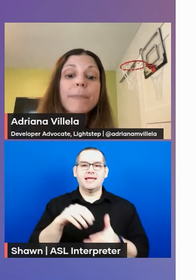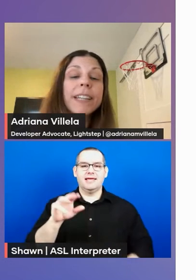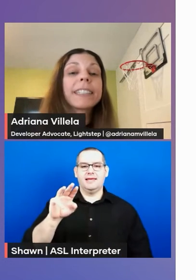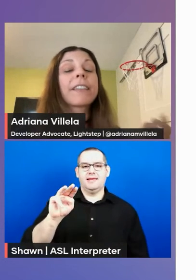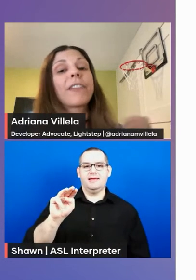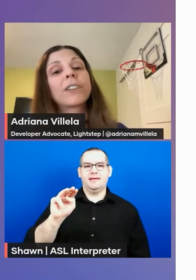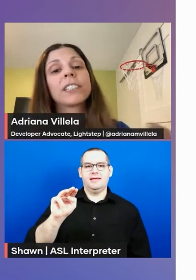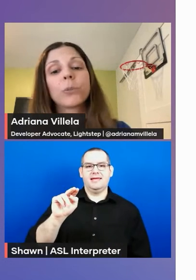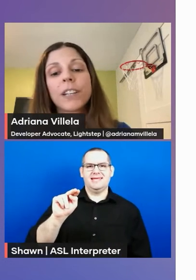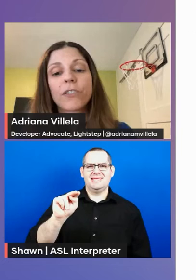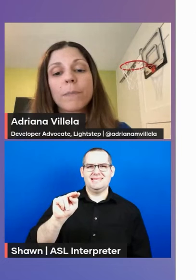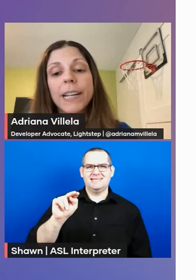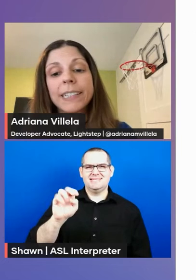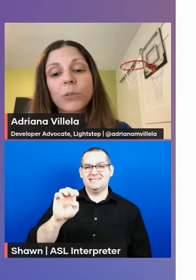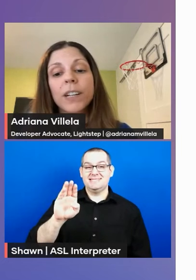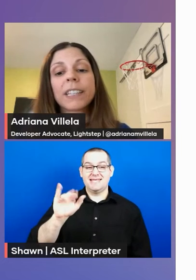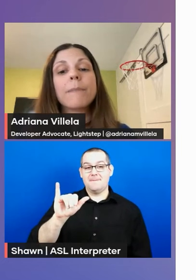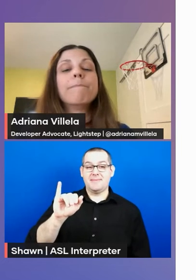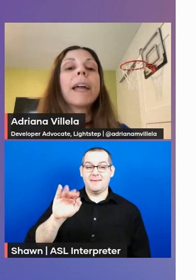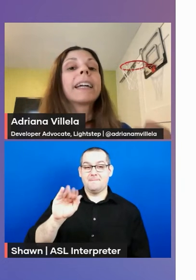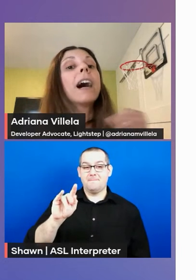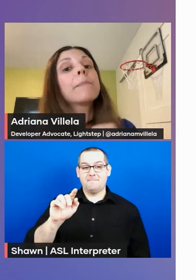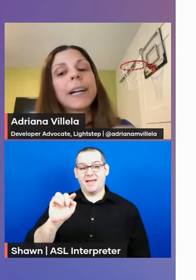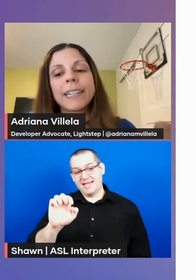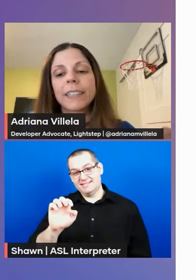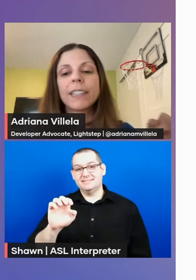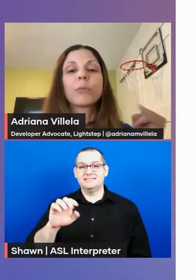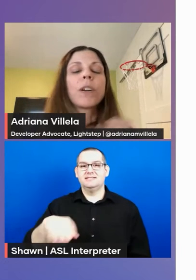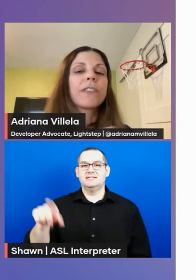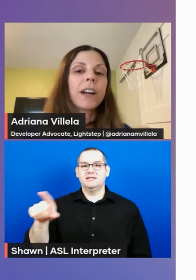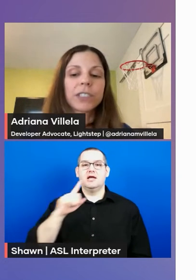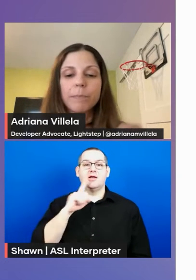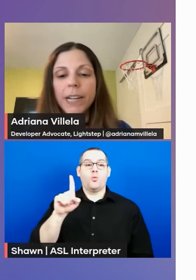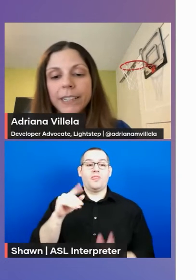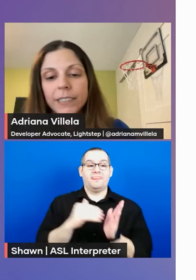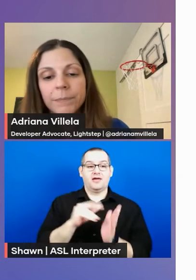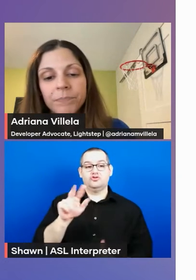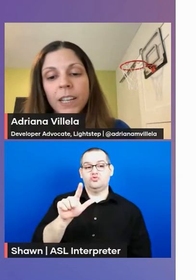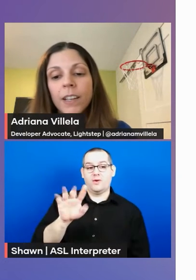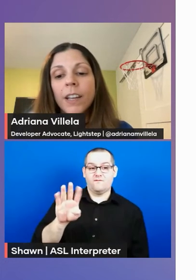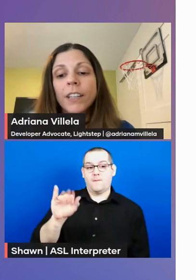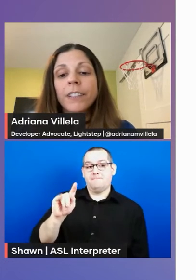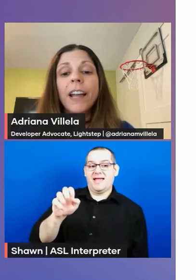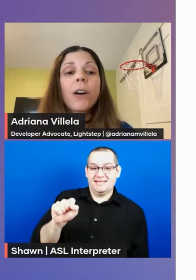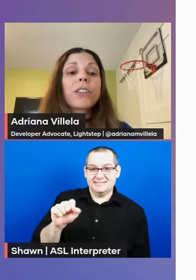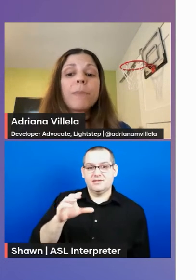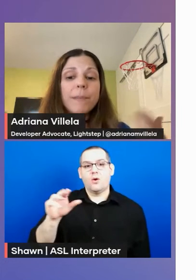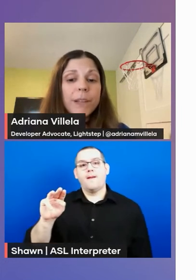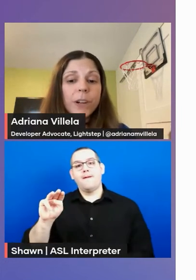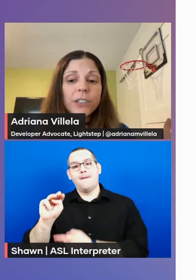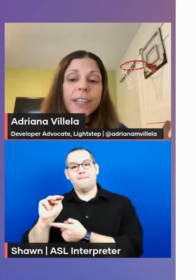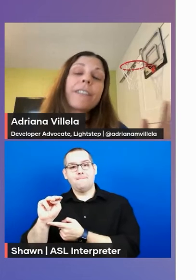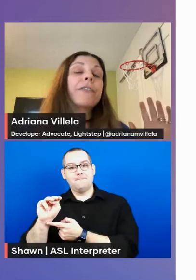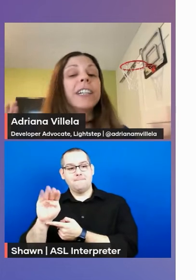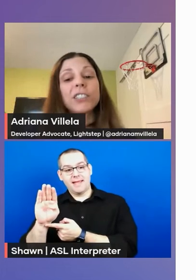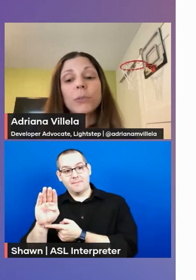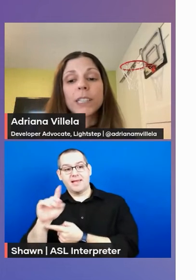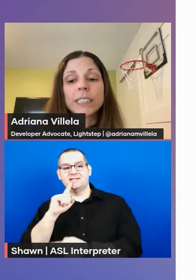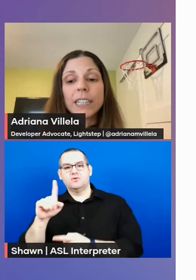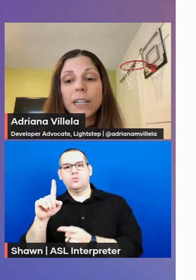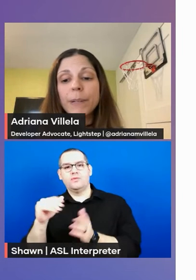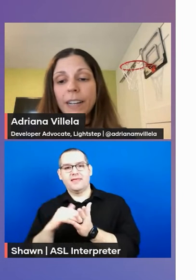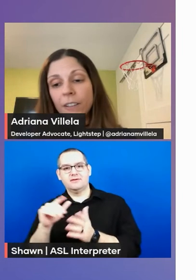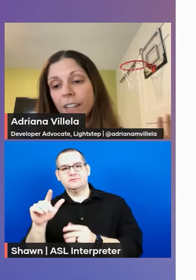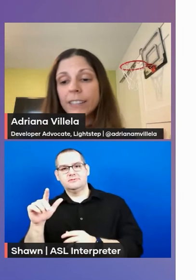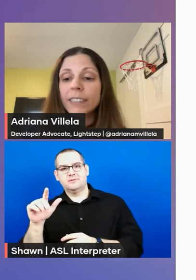a mebibyte is 1,024 bytes, whereas a megabyte is 1,000 bytes. Now, you might be wondering, that's all